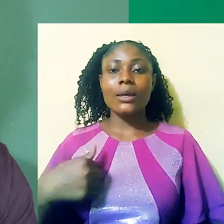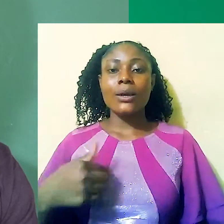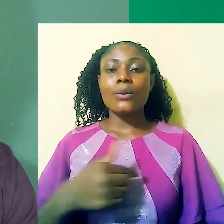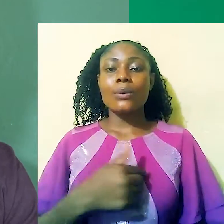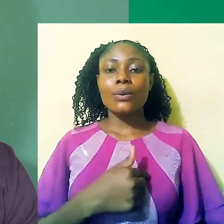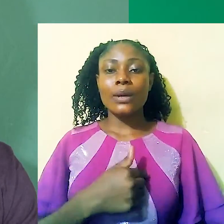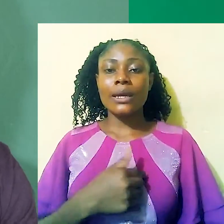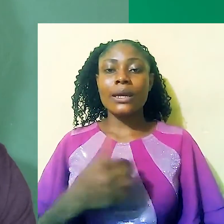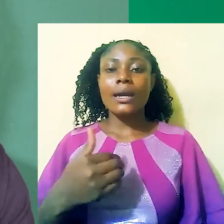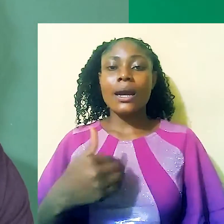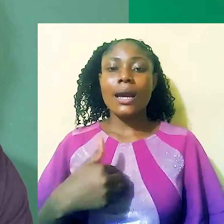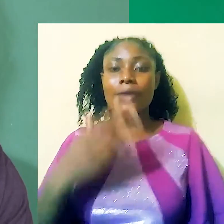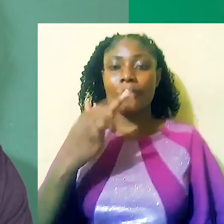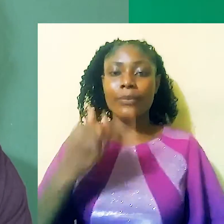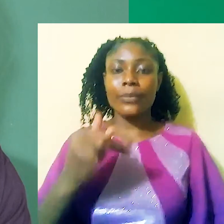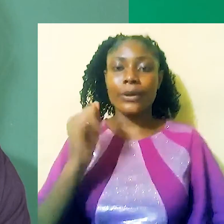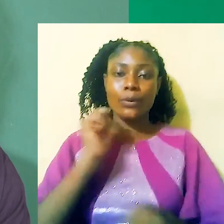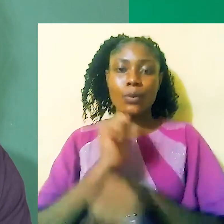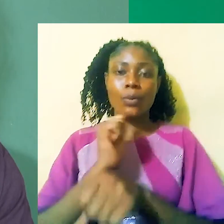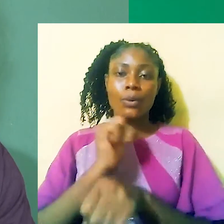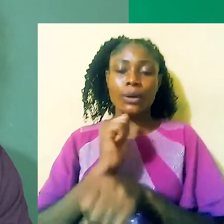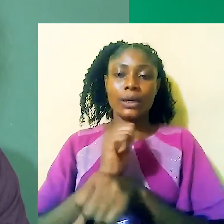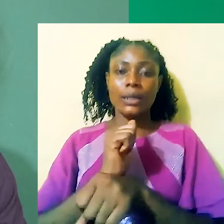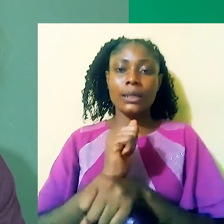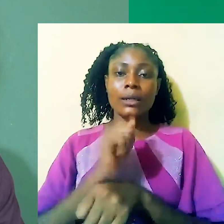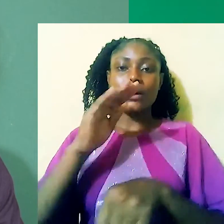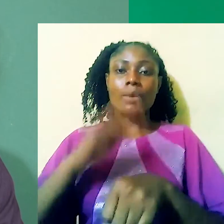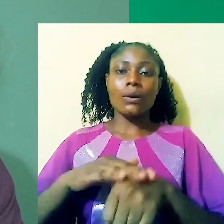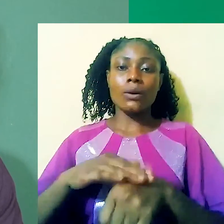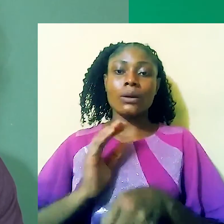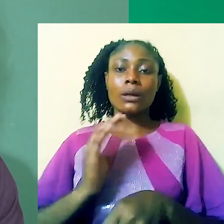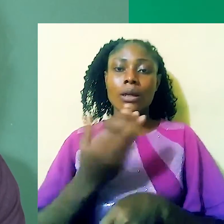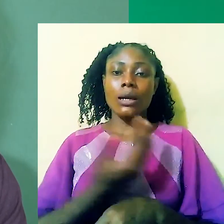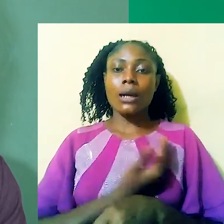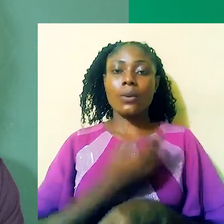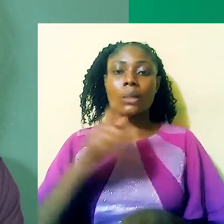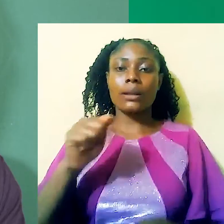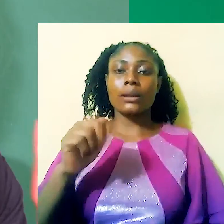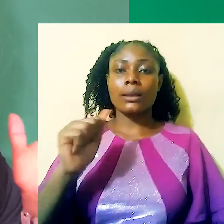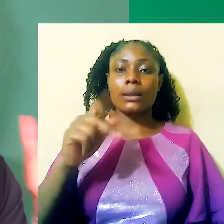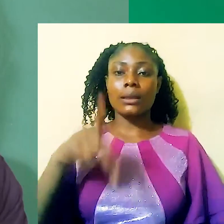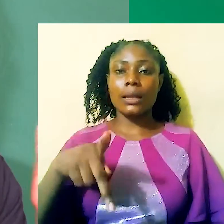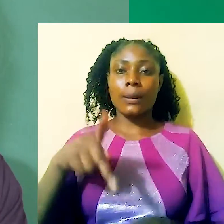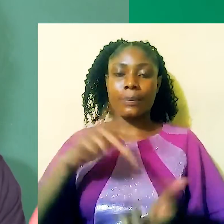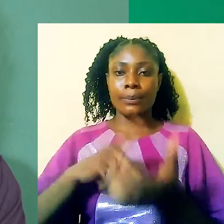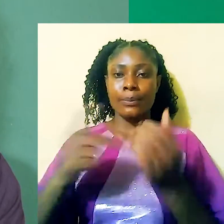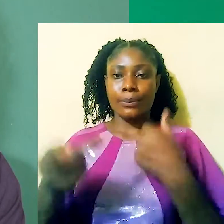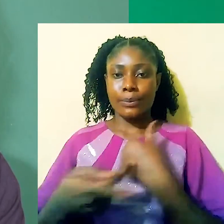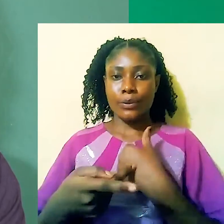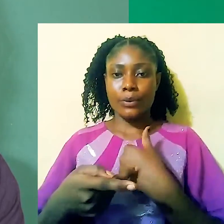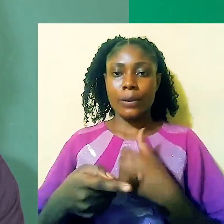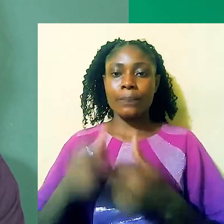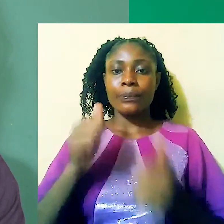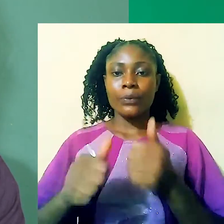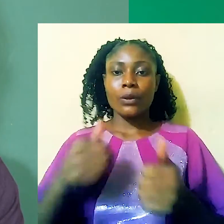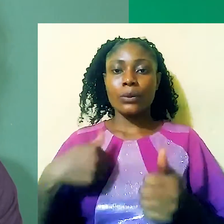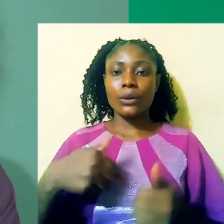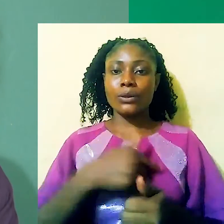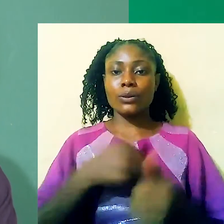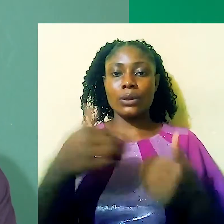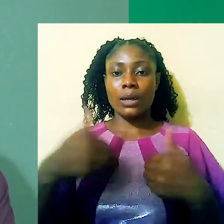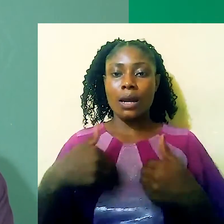past 3 weeks, we had been working on our triple action